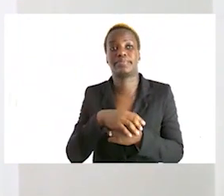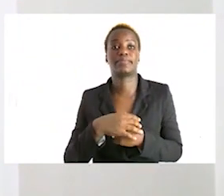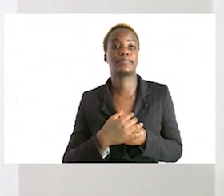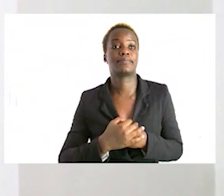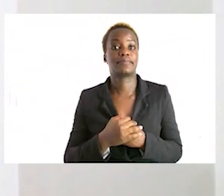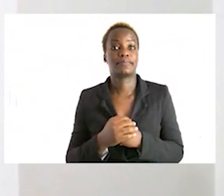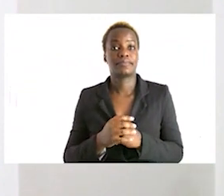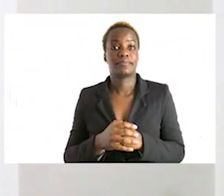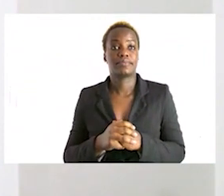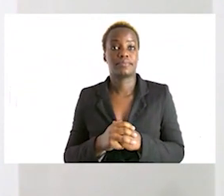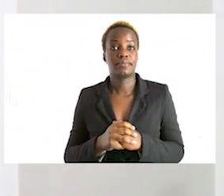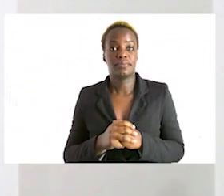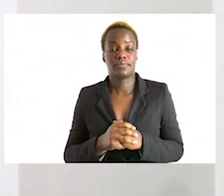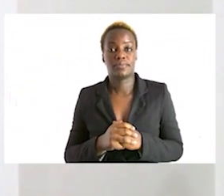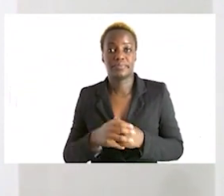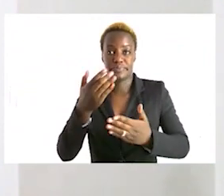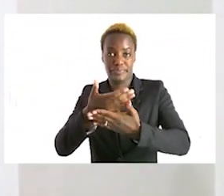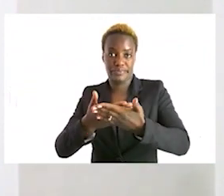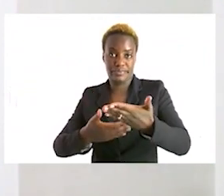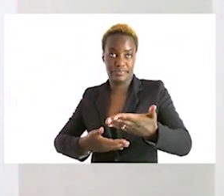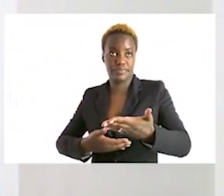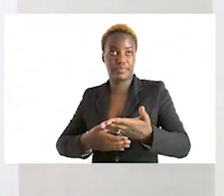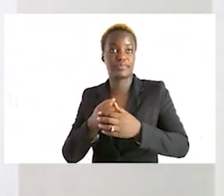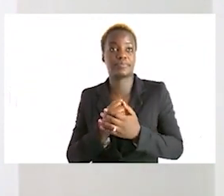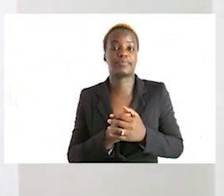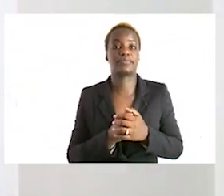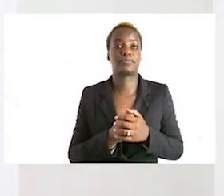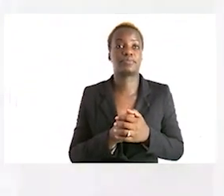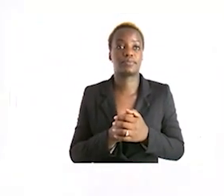Okay, let's quickly go back to our worksheet.